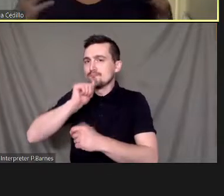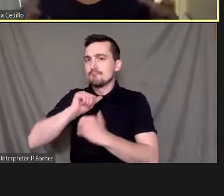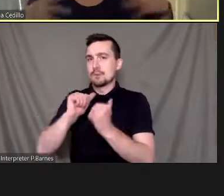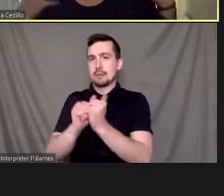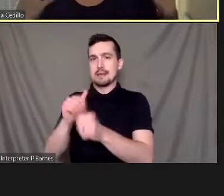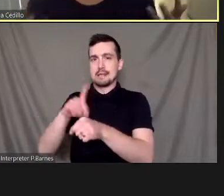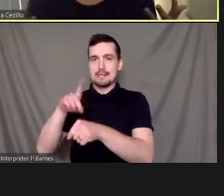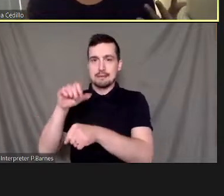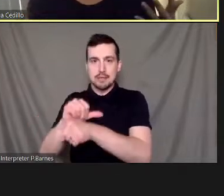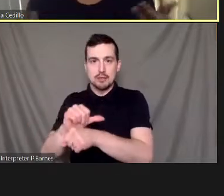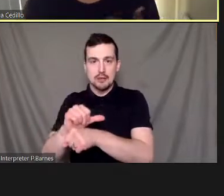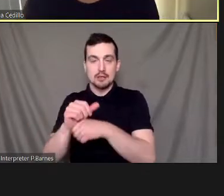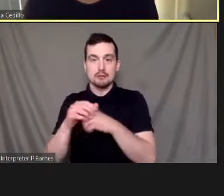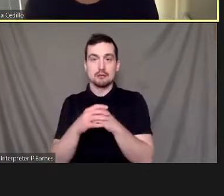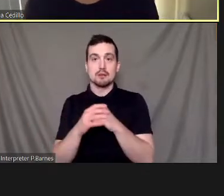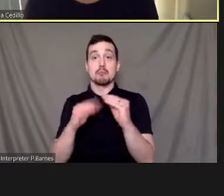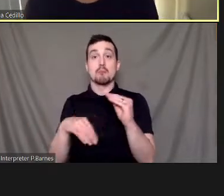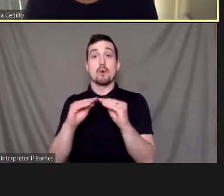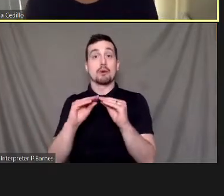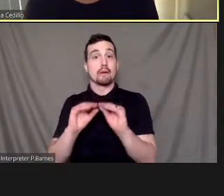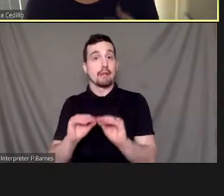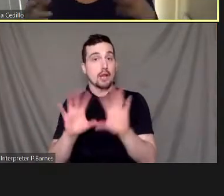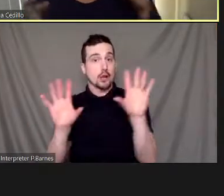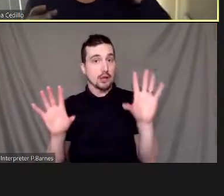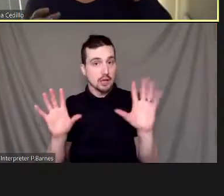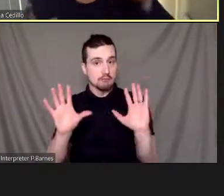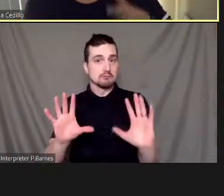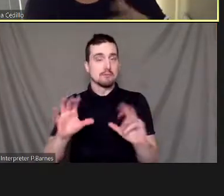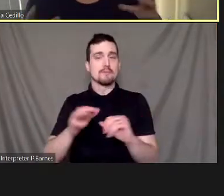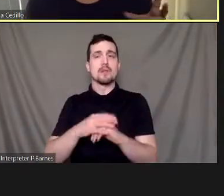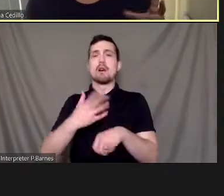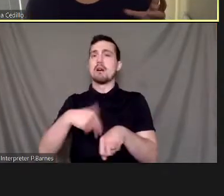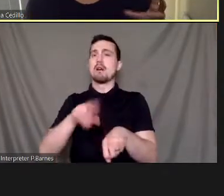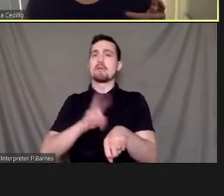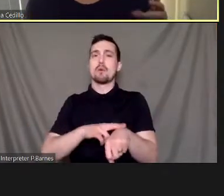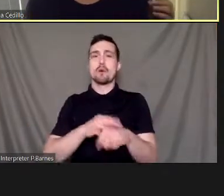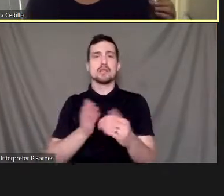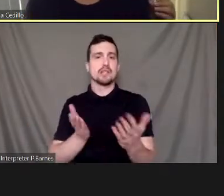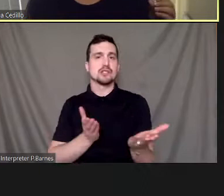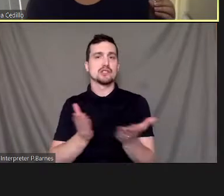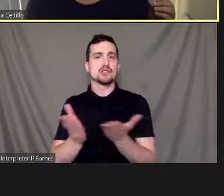more upfront and clearly. And of course, it serves to